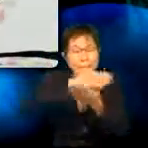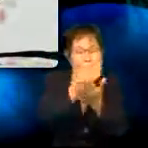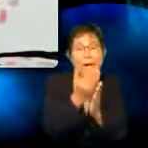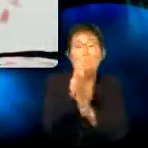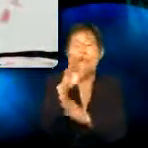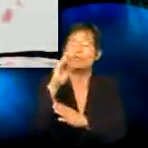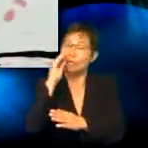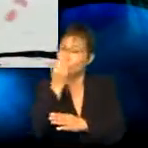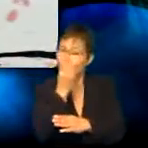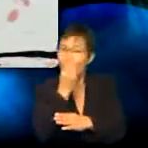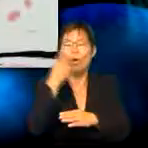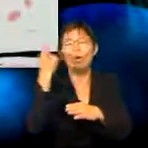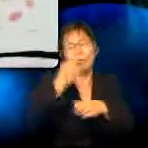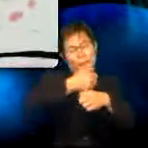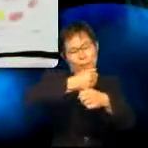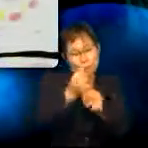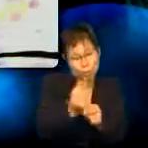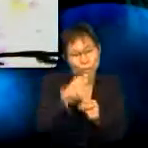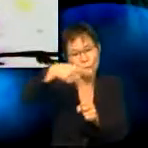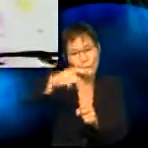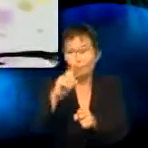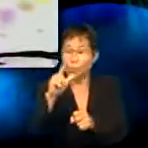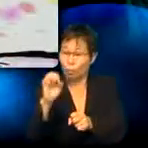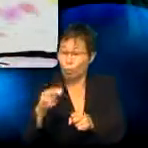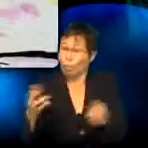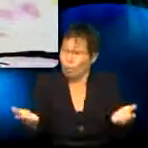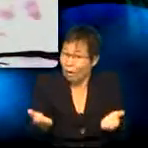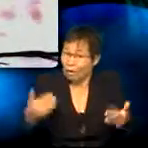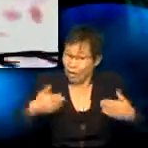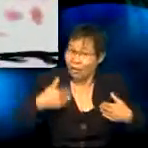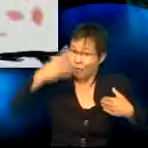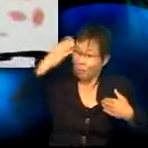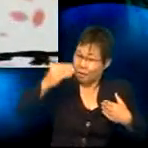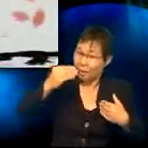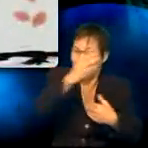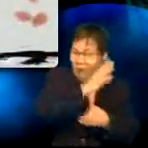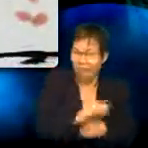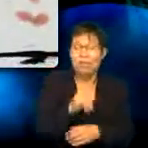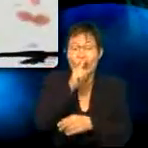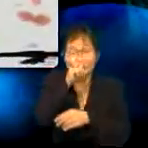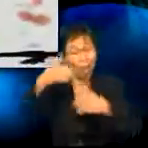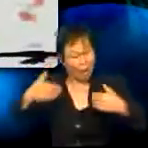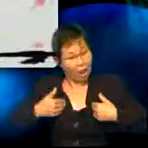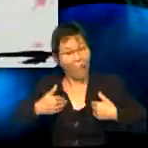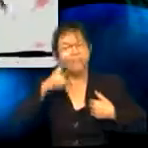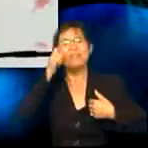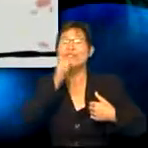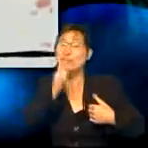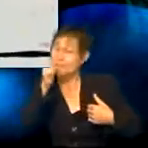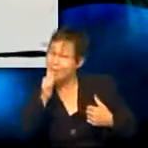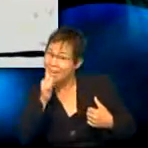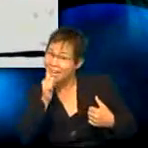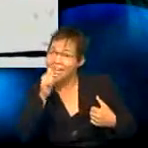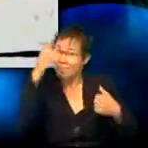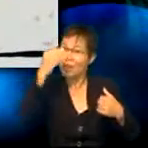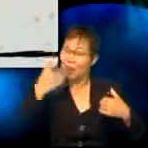that produces pollen. Well, if you have a male, then obviously you've got to have a